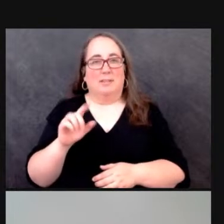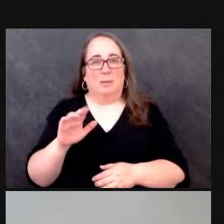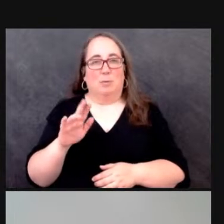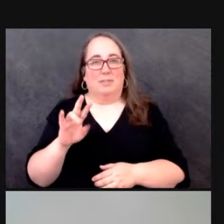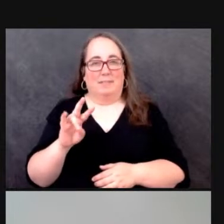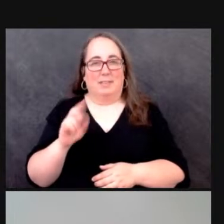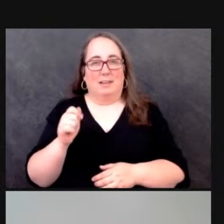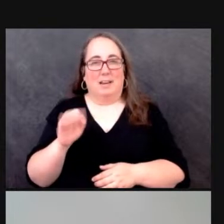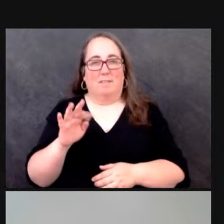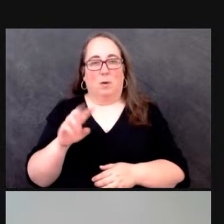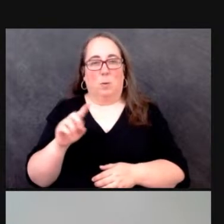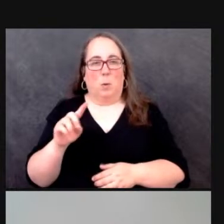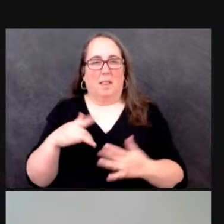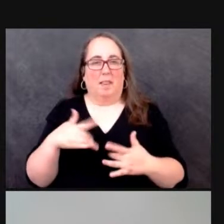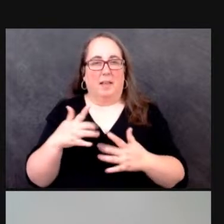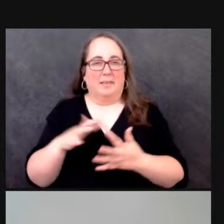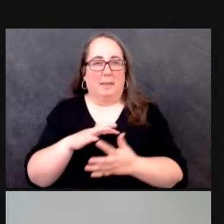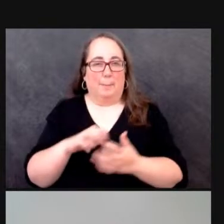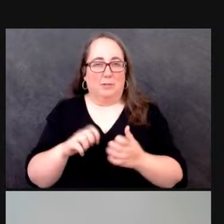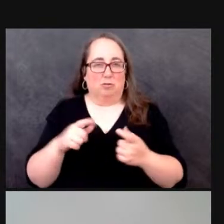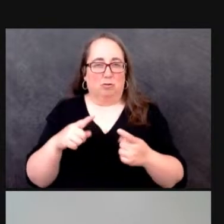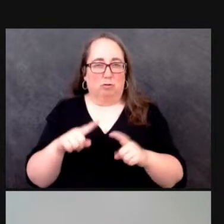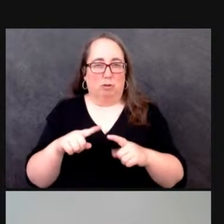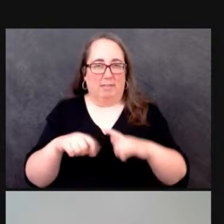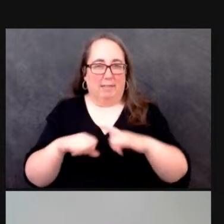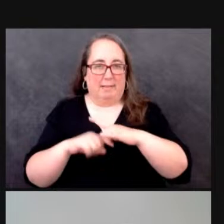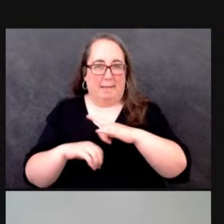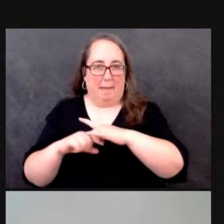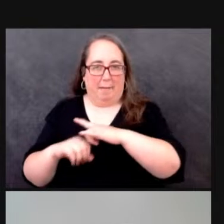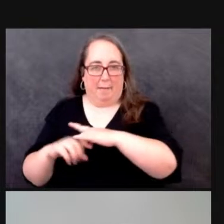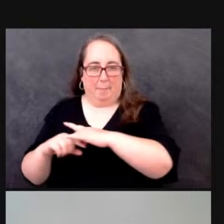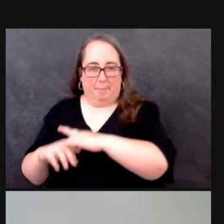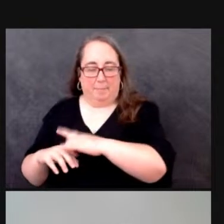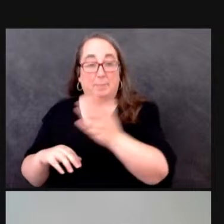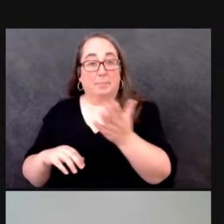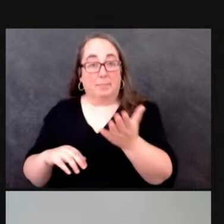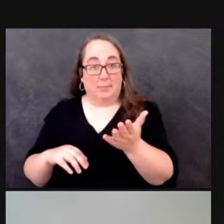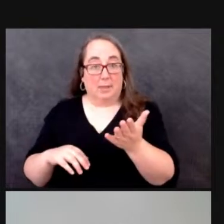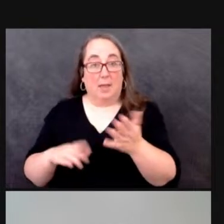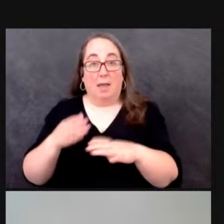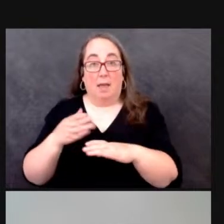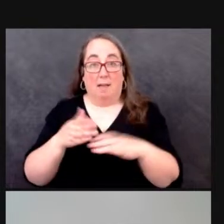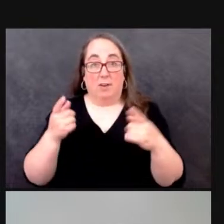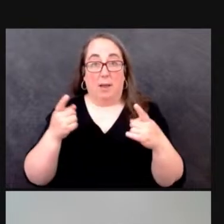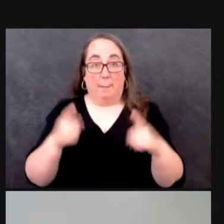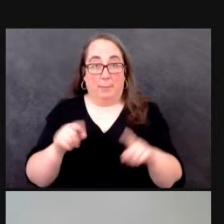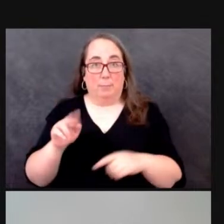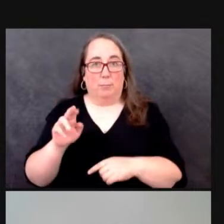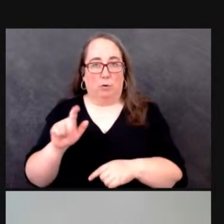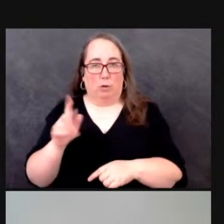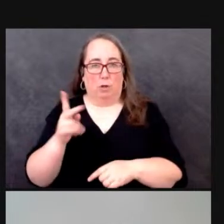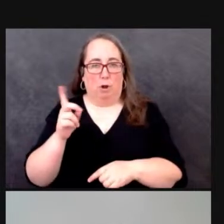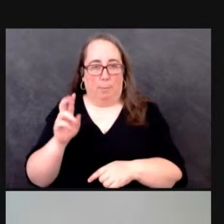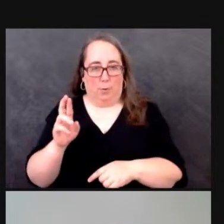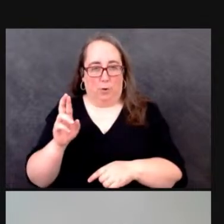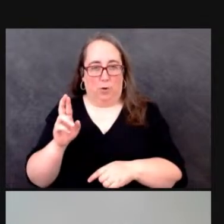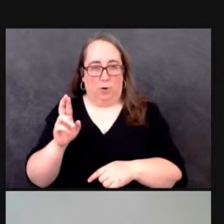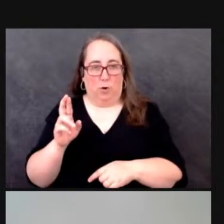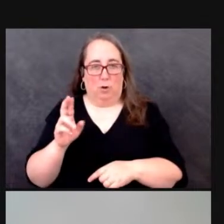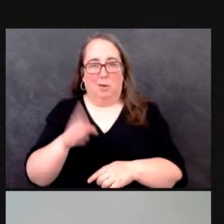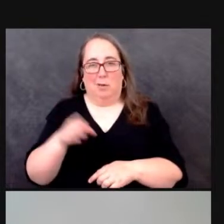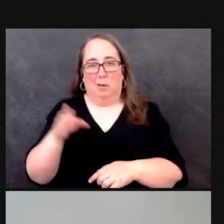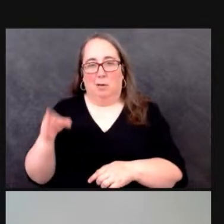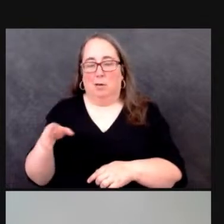sustained relatively light damage during the attack. Here she is pictured in the aftermath on the left, next to the capsized